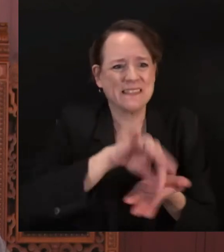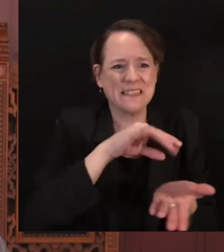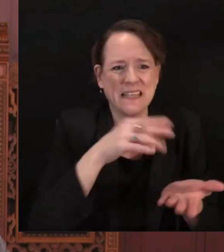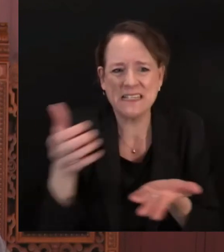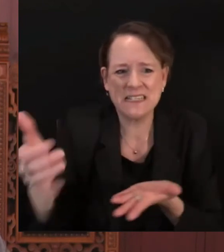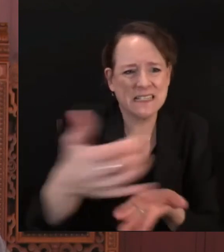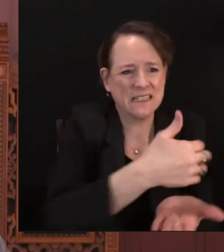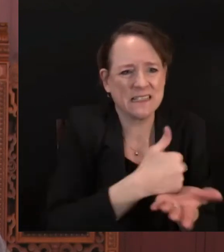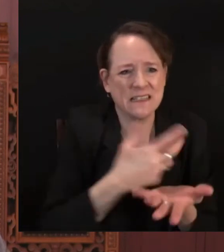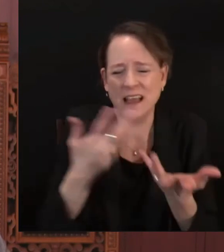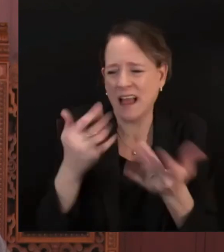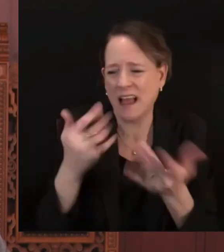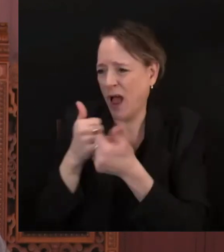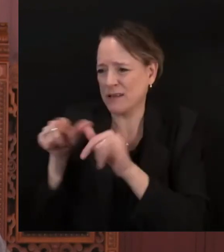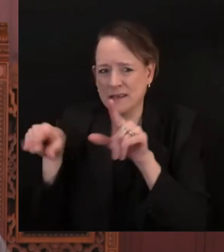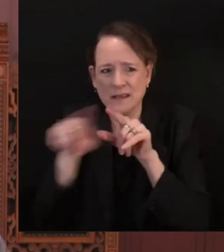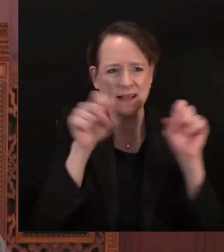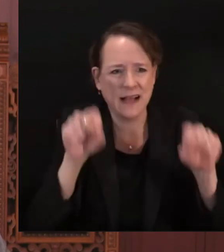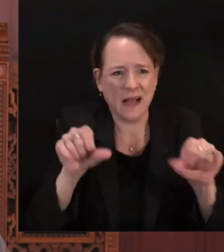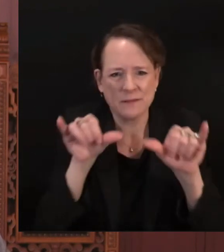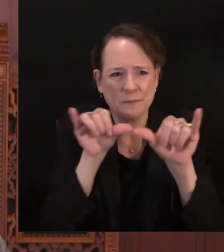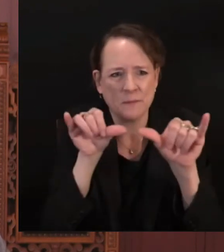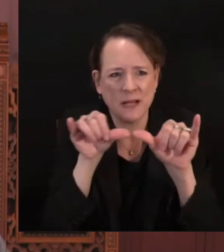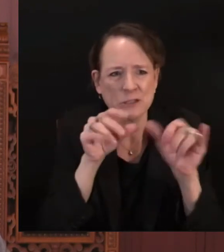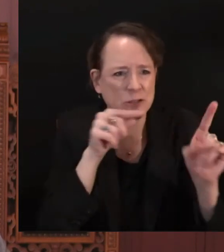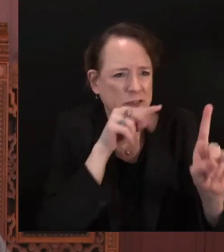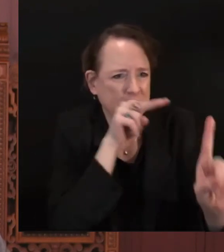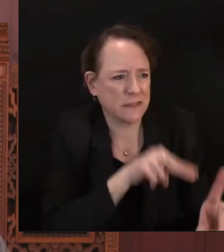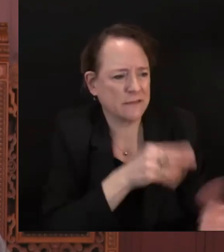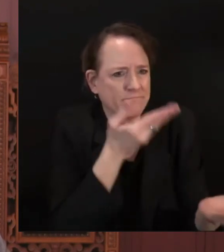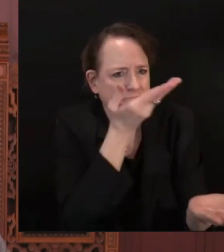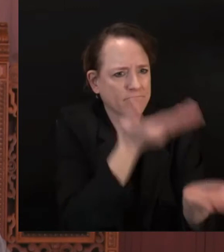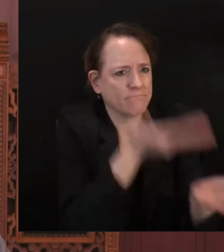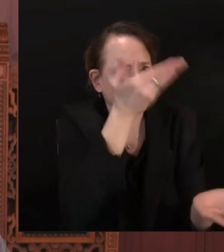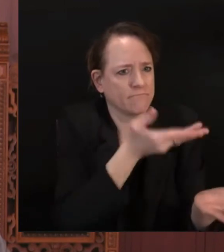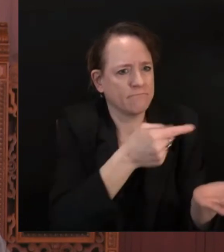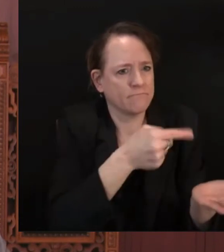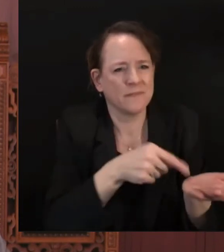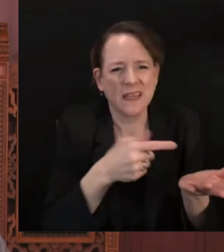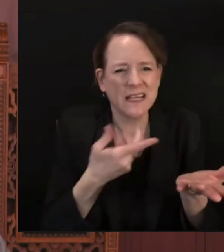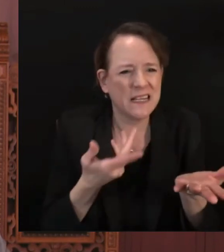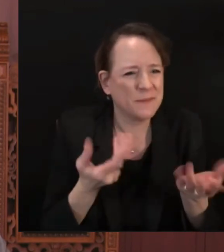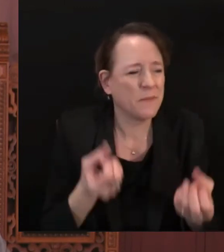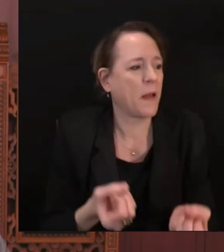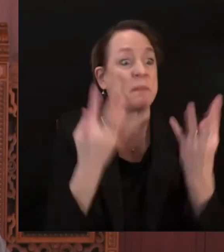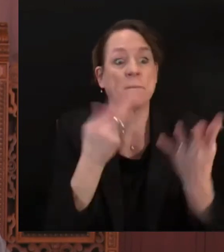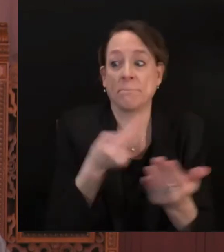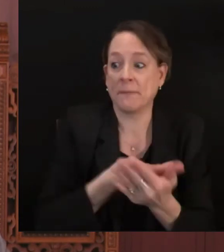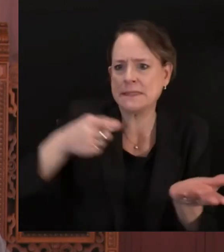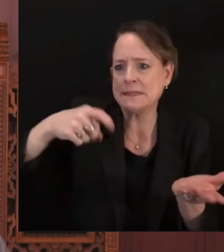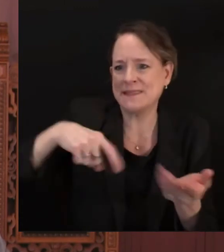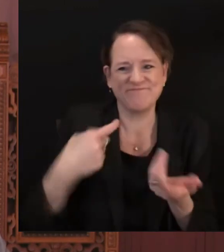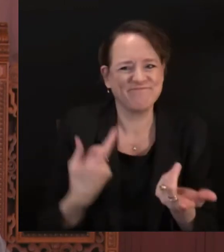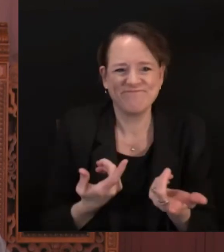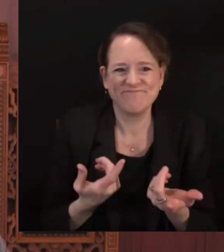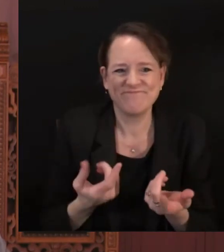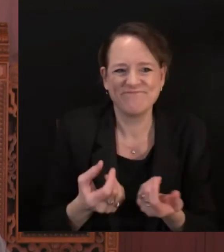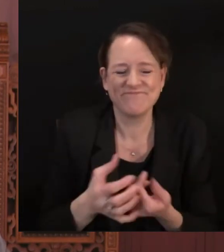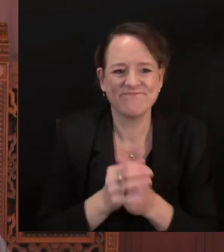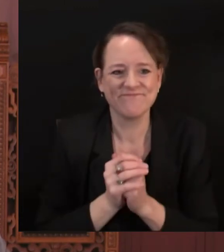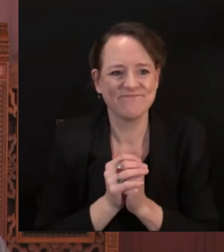you put a monetary value on some small business person going out of business